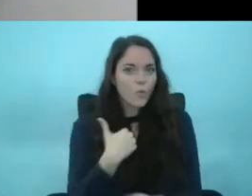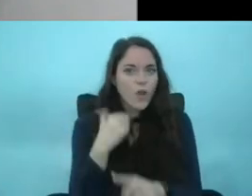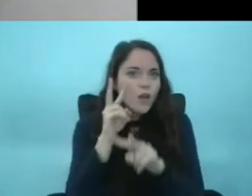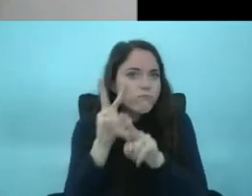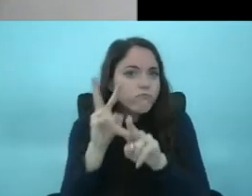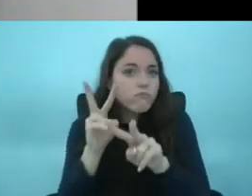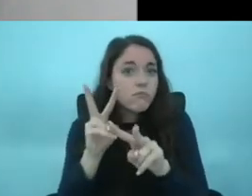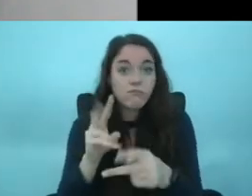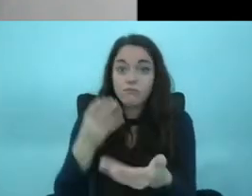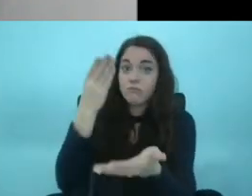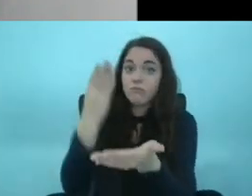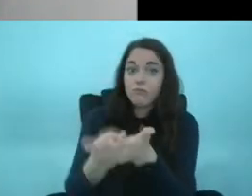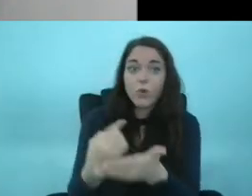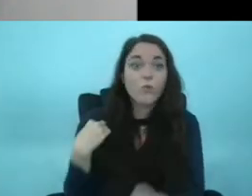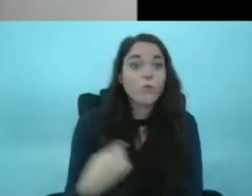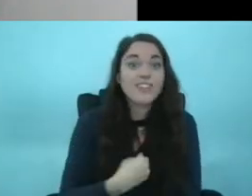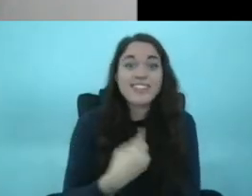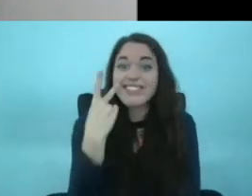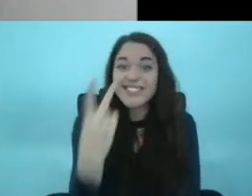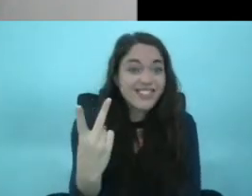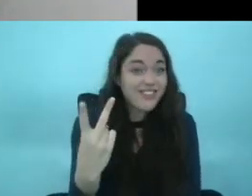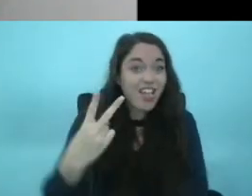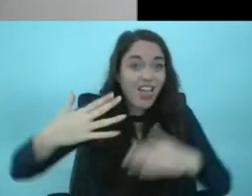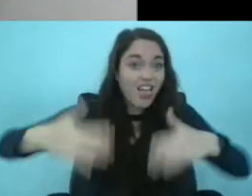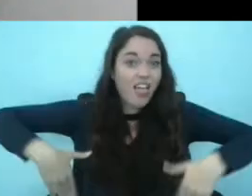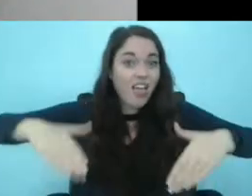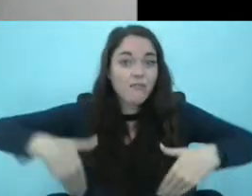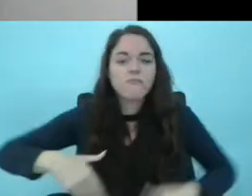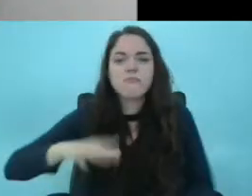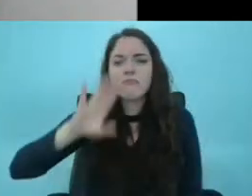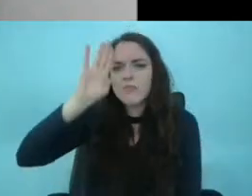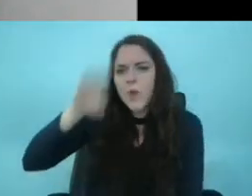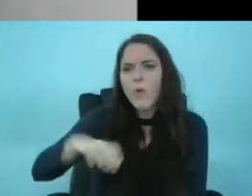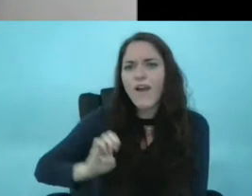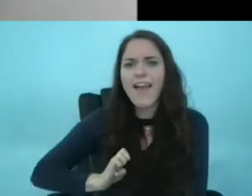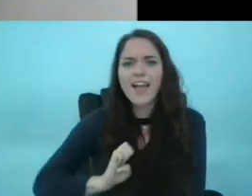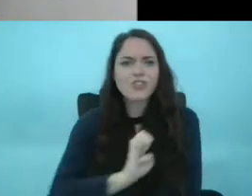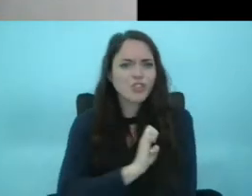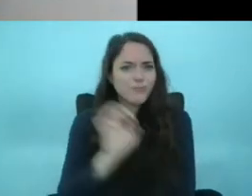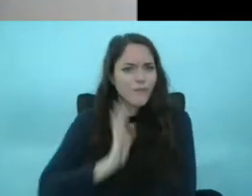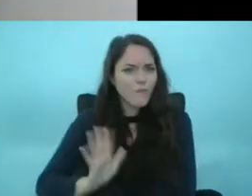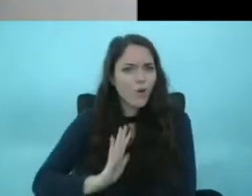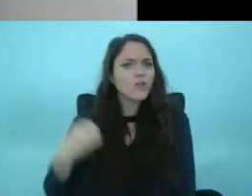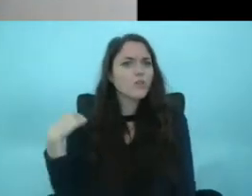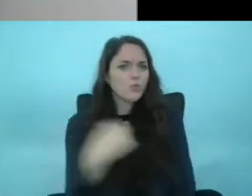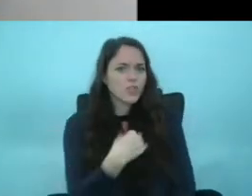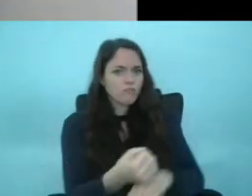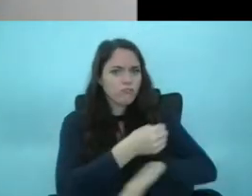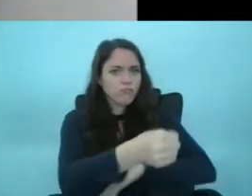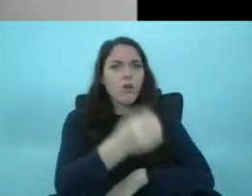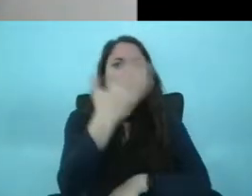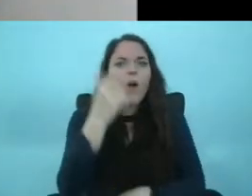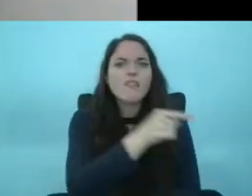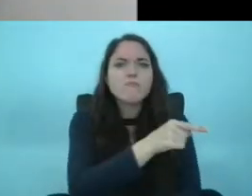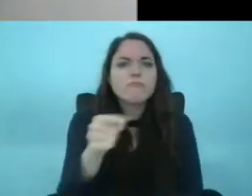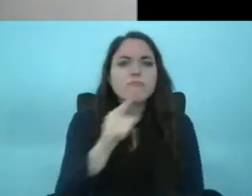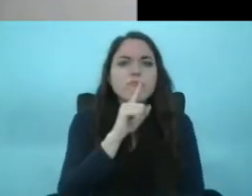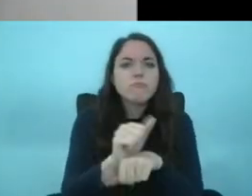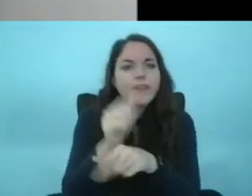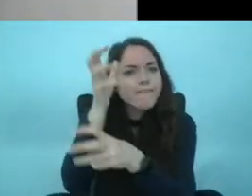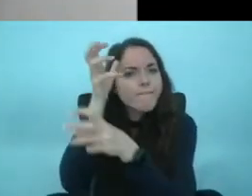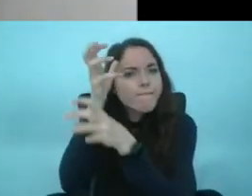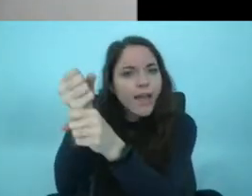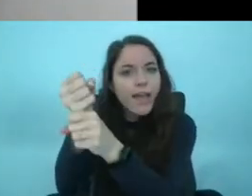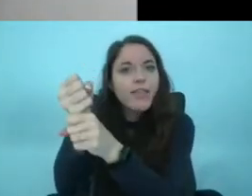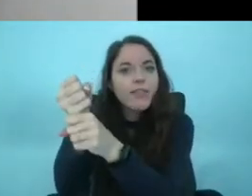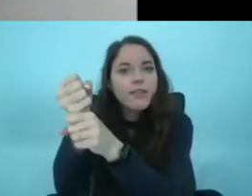see. The elders in the past were approved because they showed faith. By